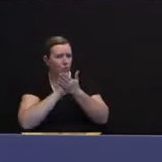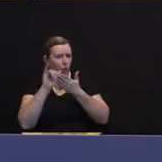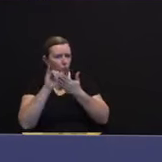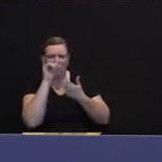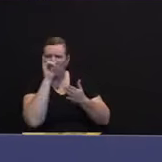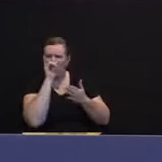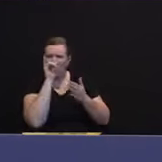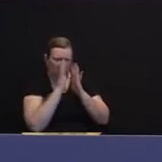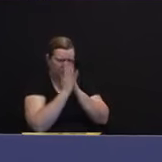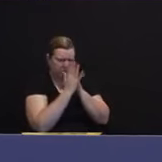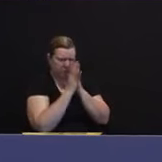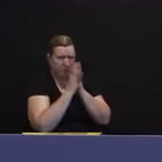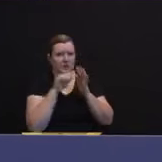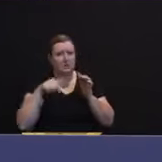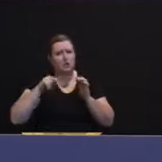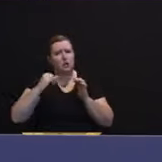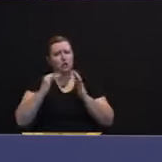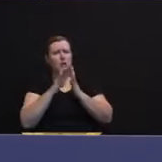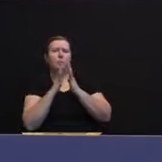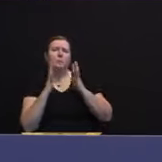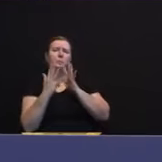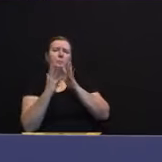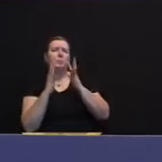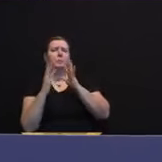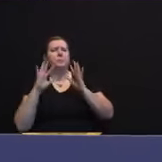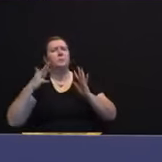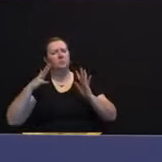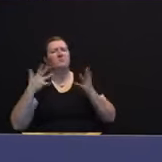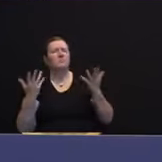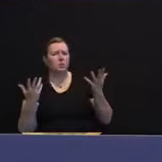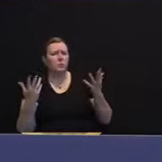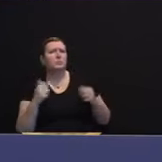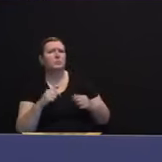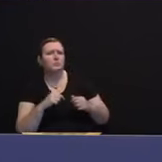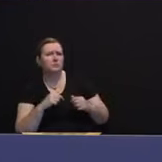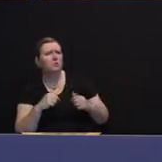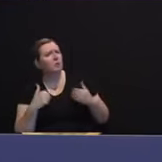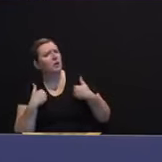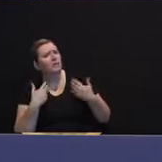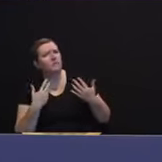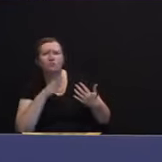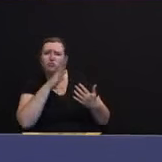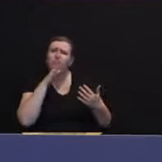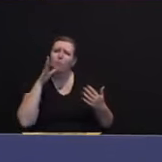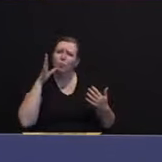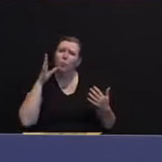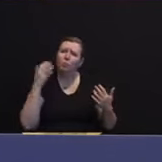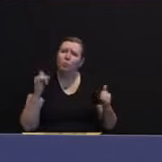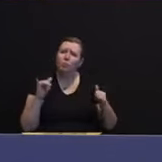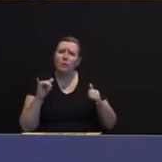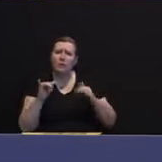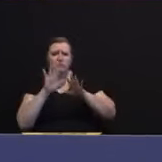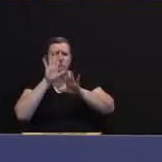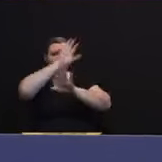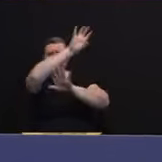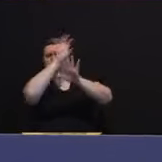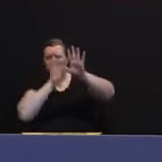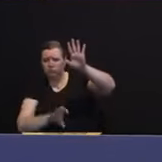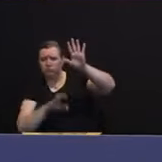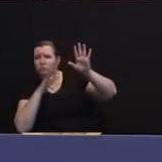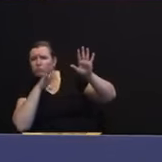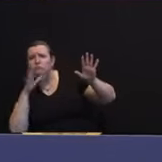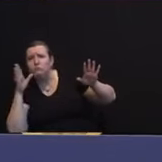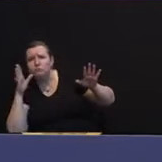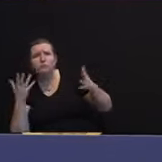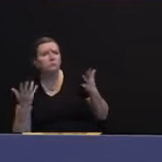a dispersion. We have our own open space in rural areas as well, but we are on top of each other.